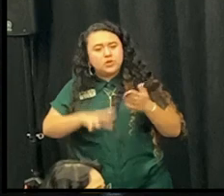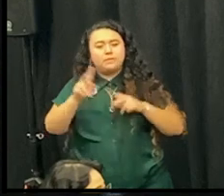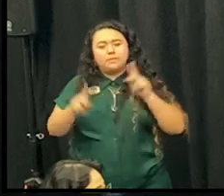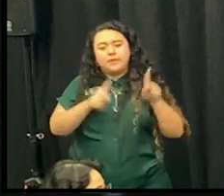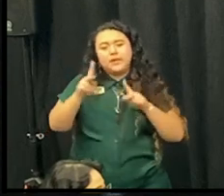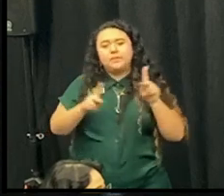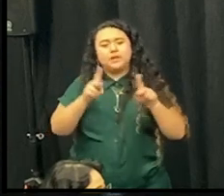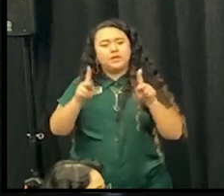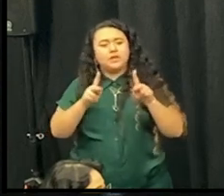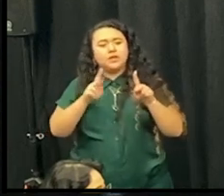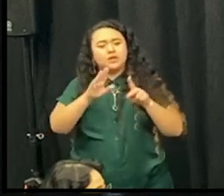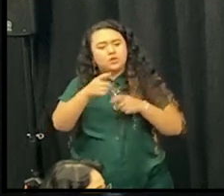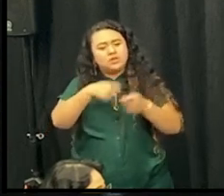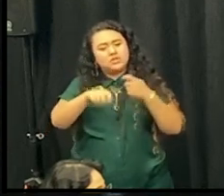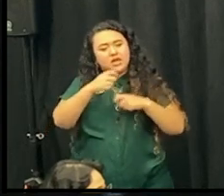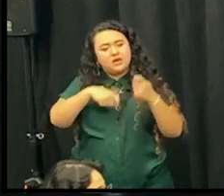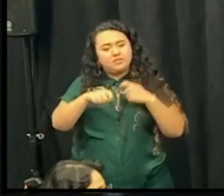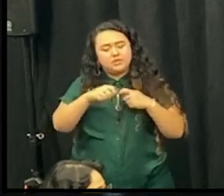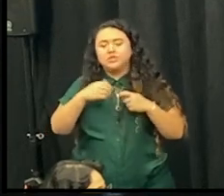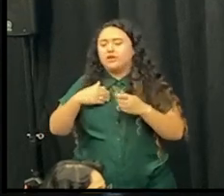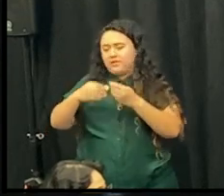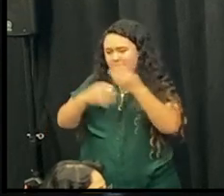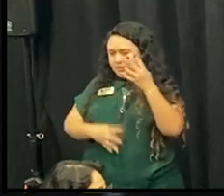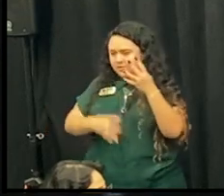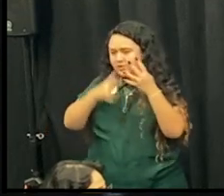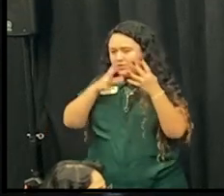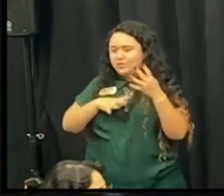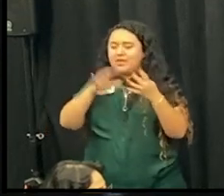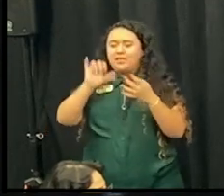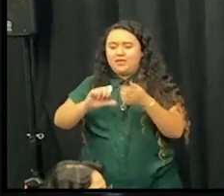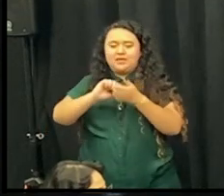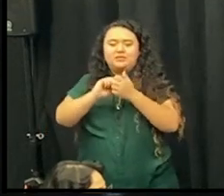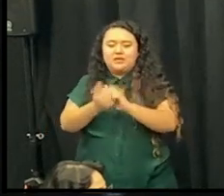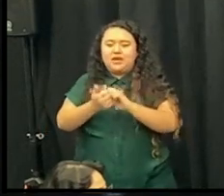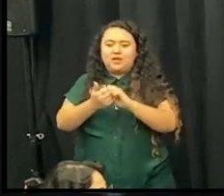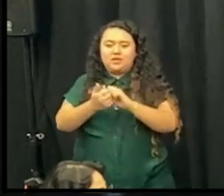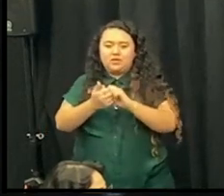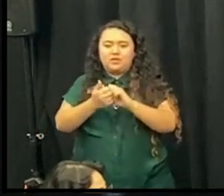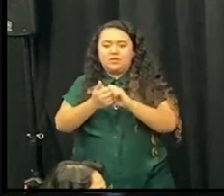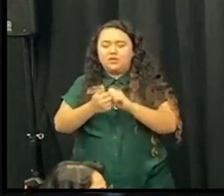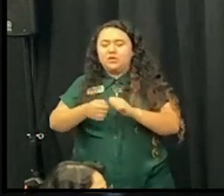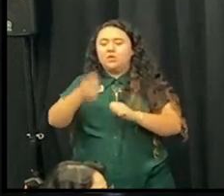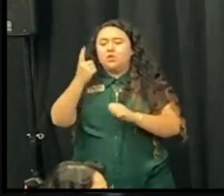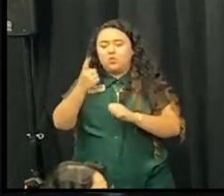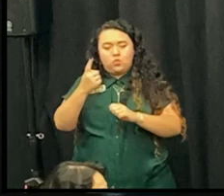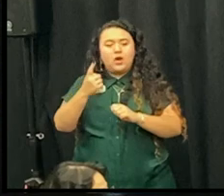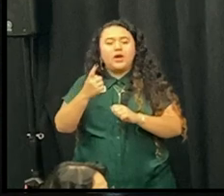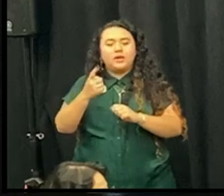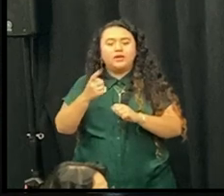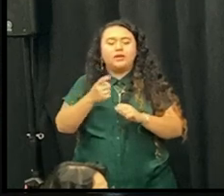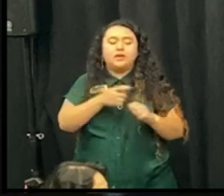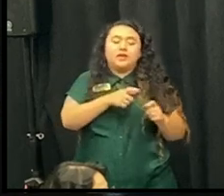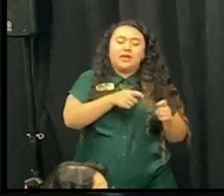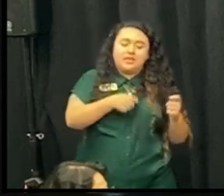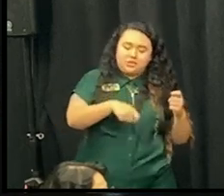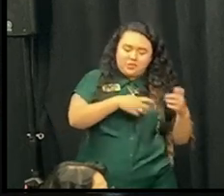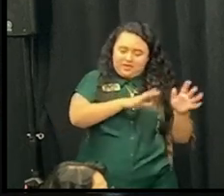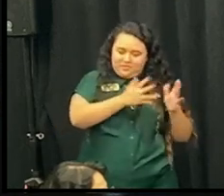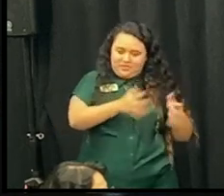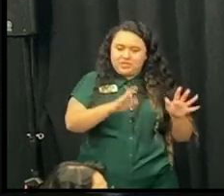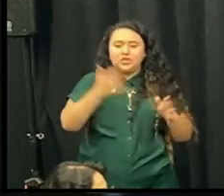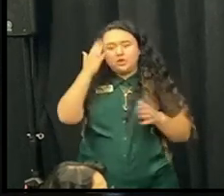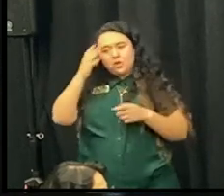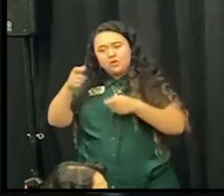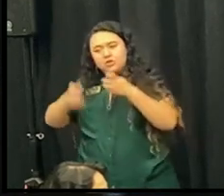who are, you know, your subs? And she had a list. And so that was how one instrument got resolved in the next instrument. And ultimately, Mary Mitchell knew a drummer